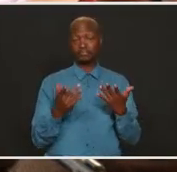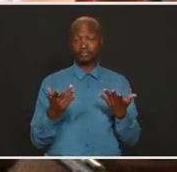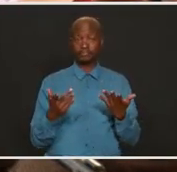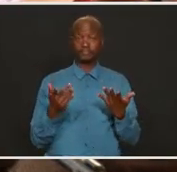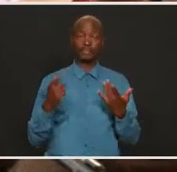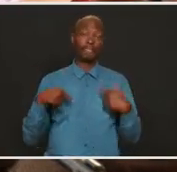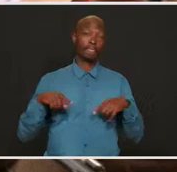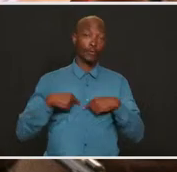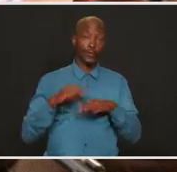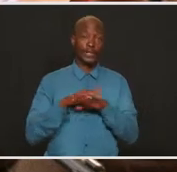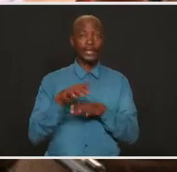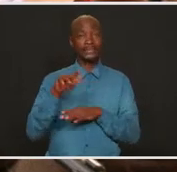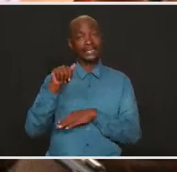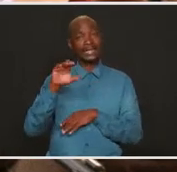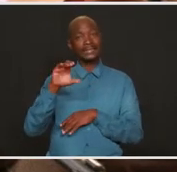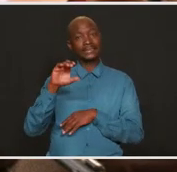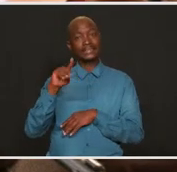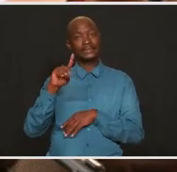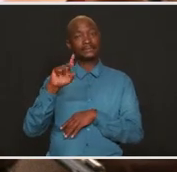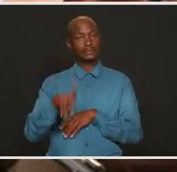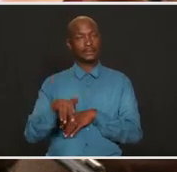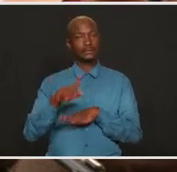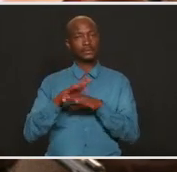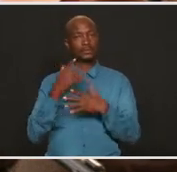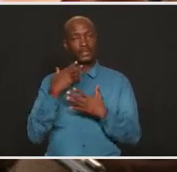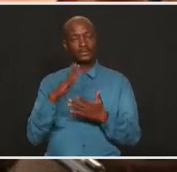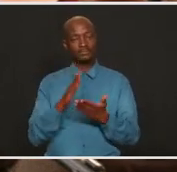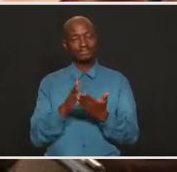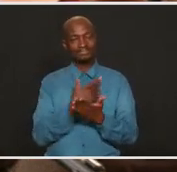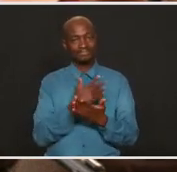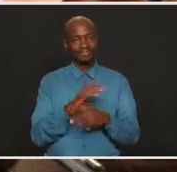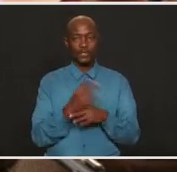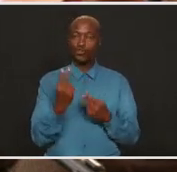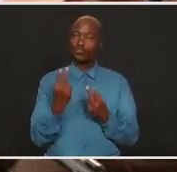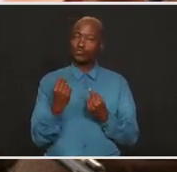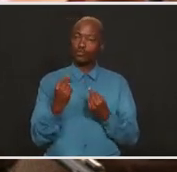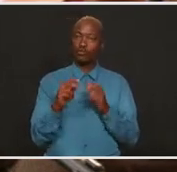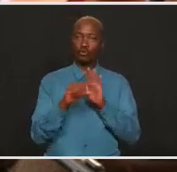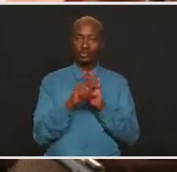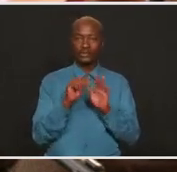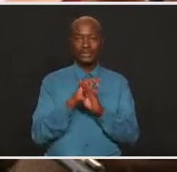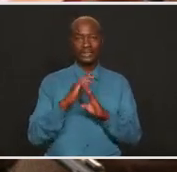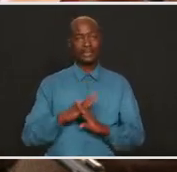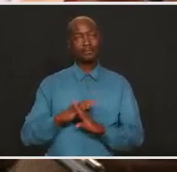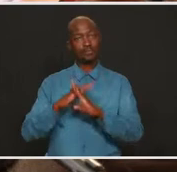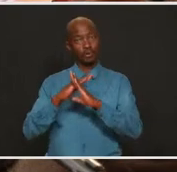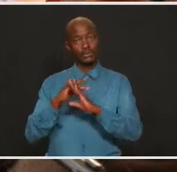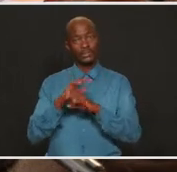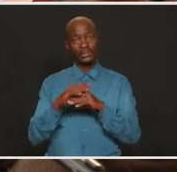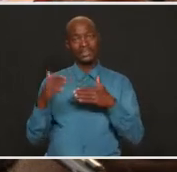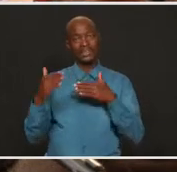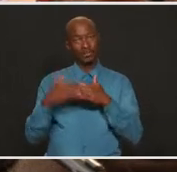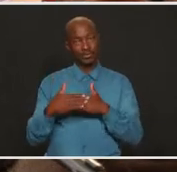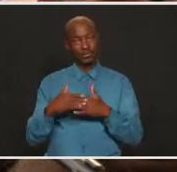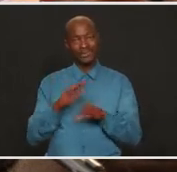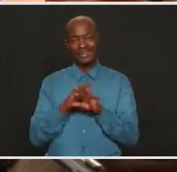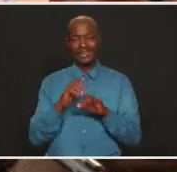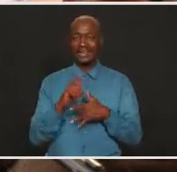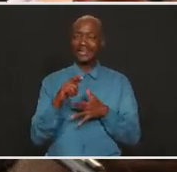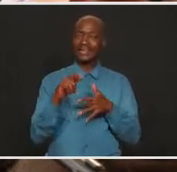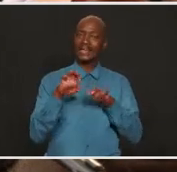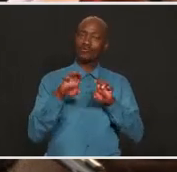ask that these Clauses be removed and that new Clauses be added that protect parents rights to close a Godly curriculum